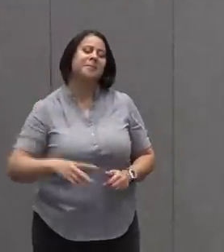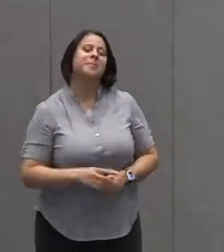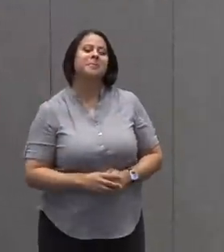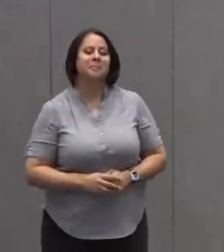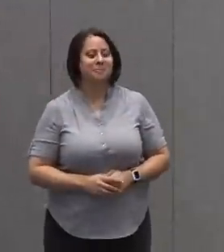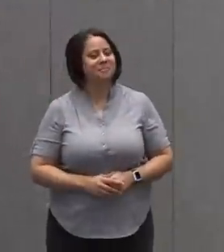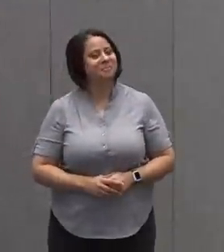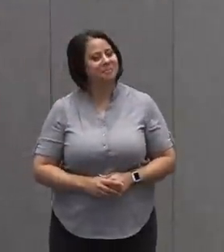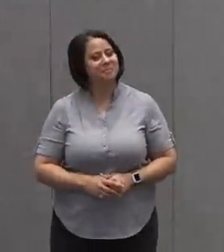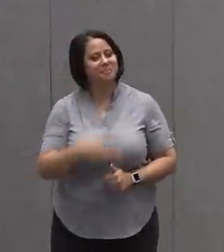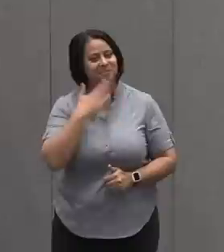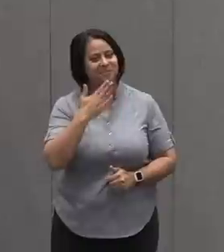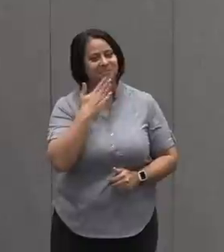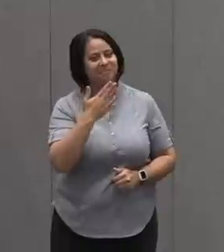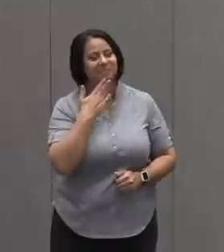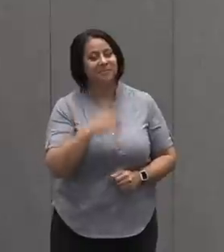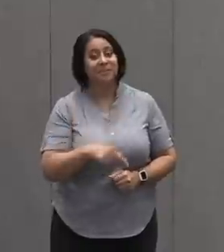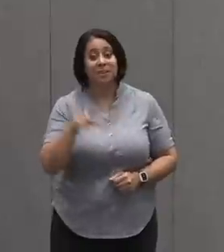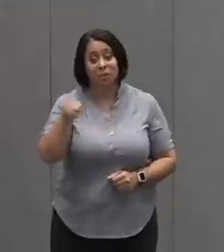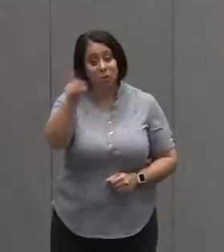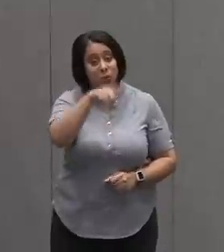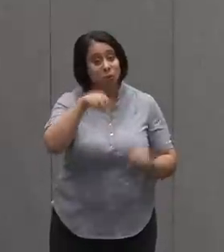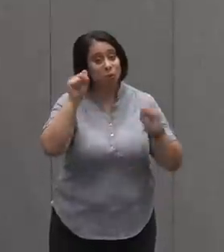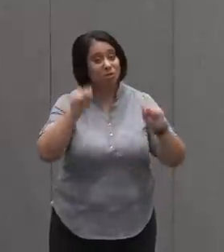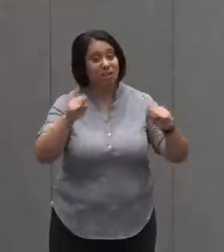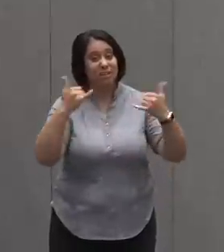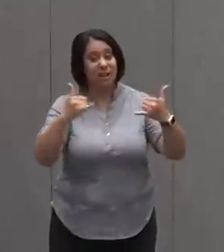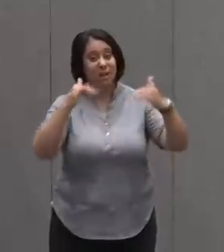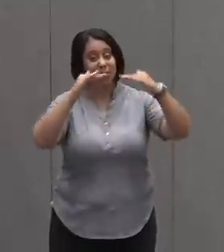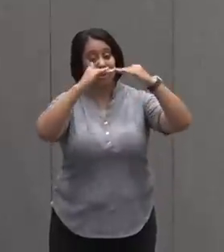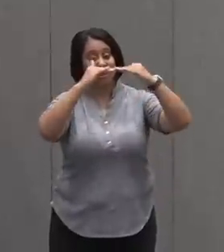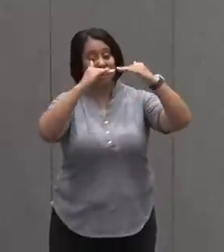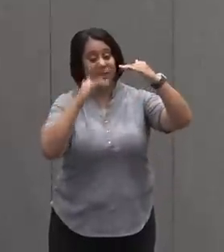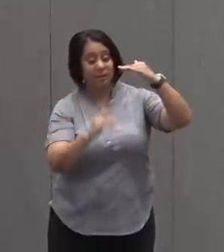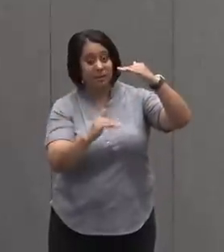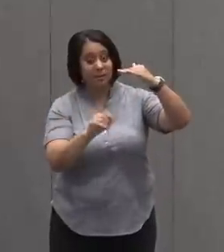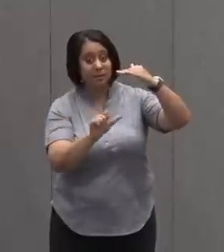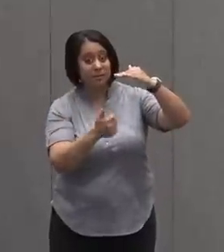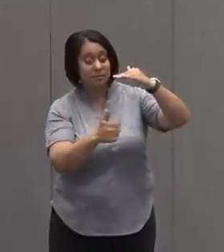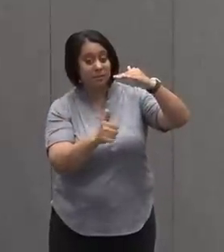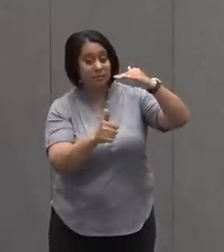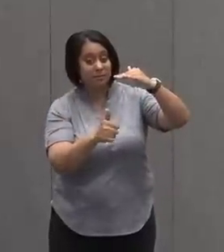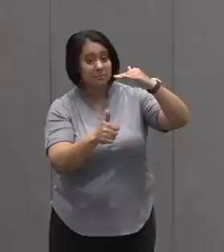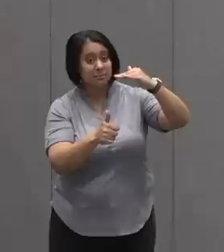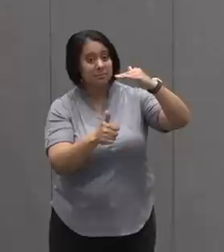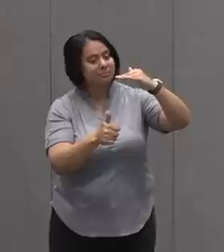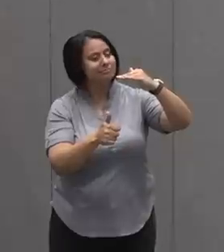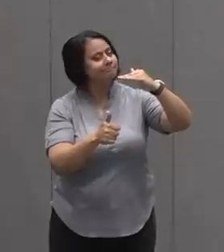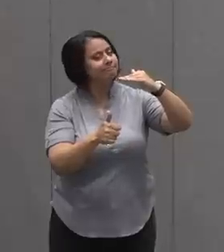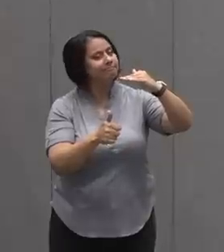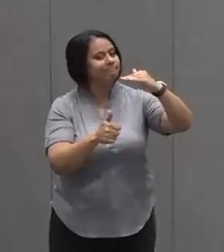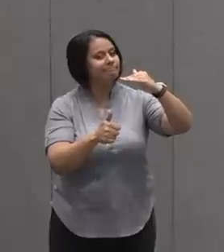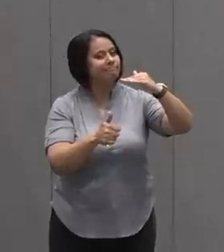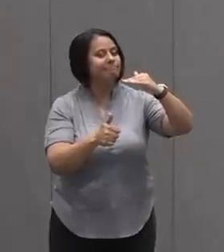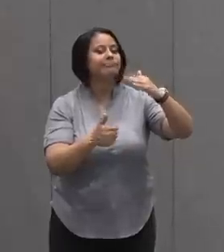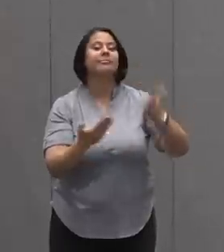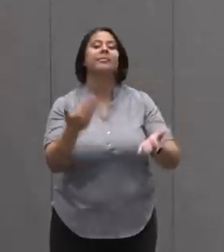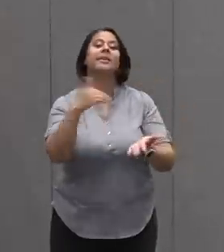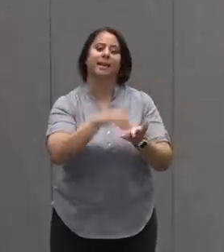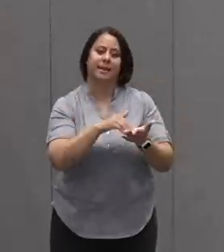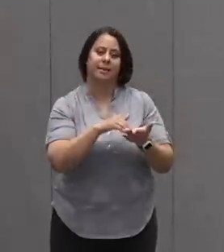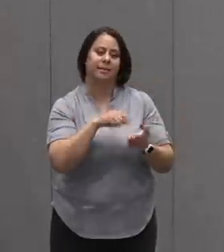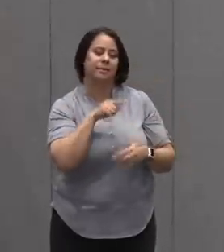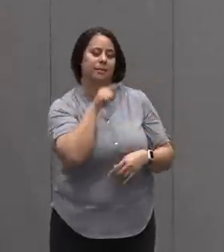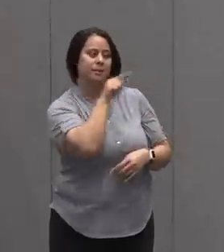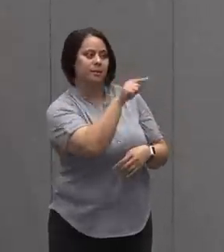That was pretty good. Do you think you can do 10 less? Well, I bet you we can. So we said, again, we're going to look